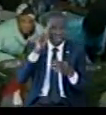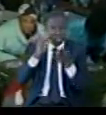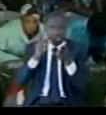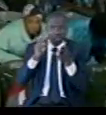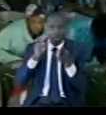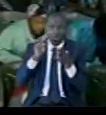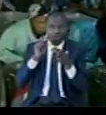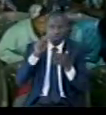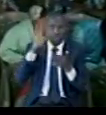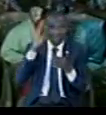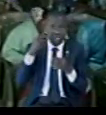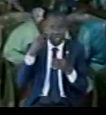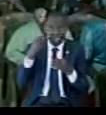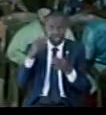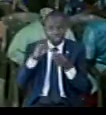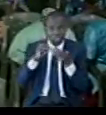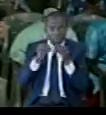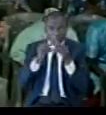you see